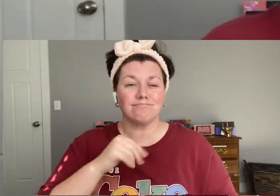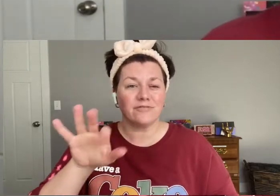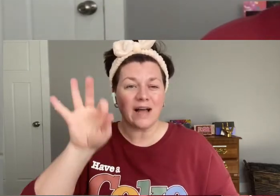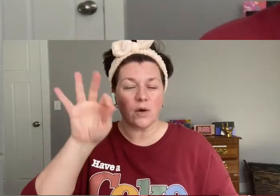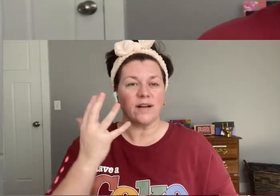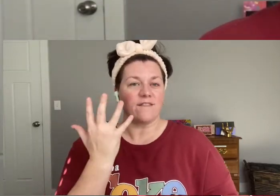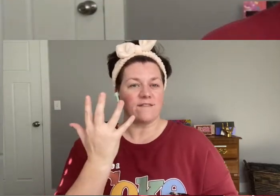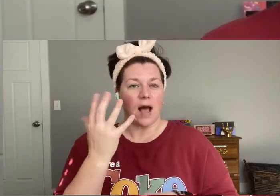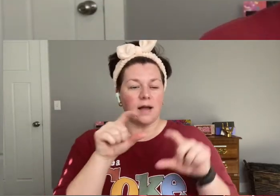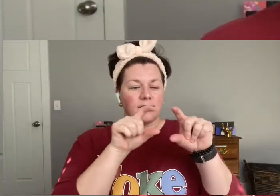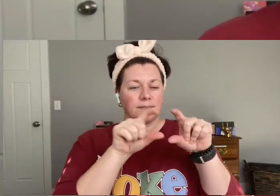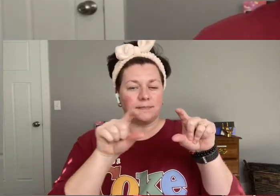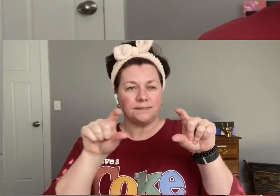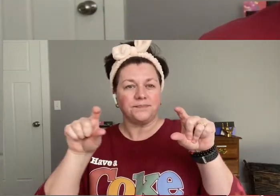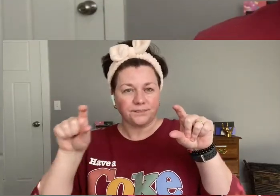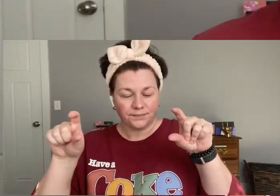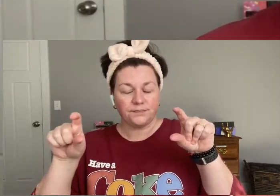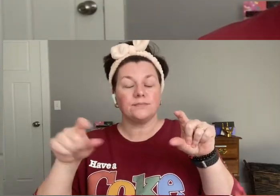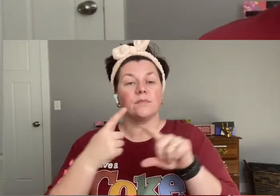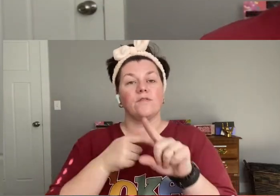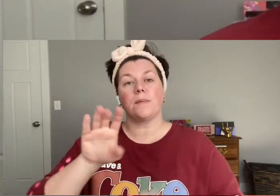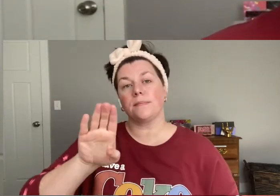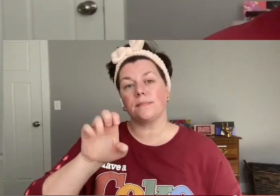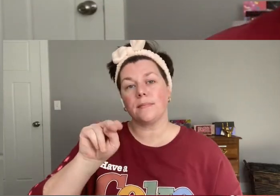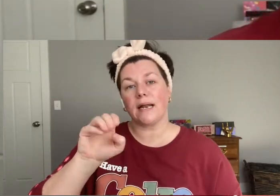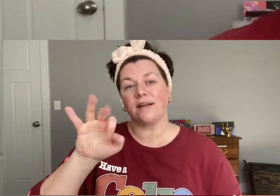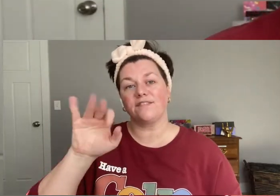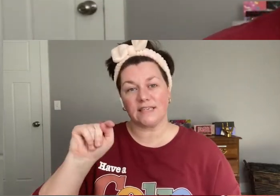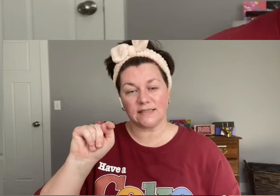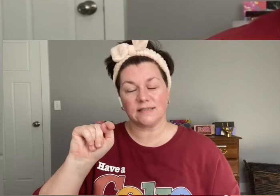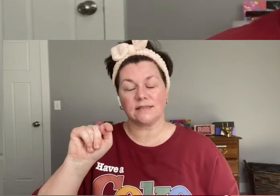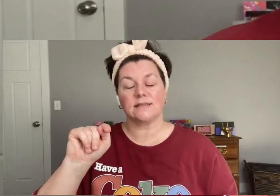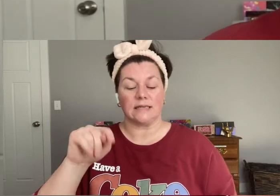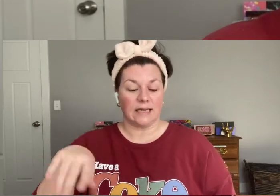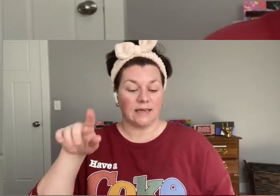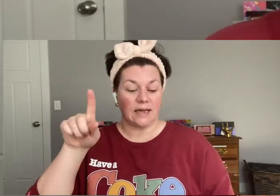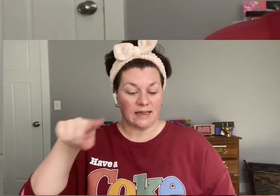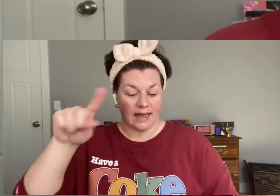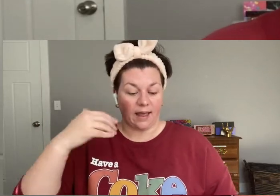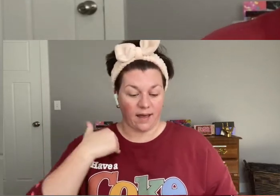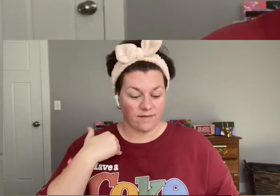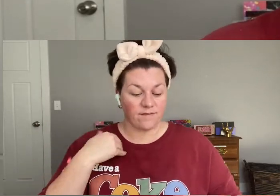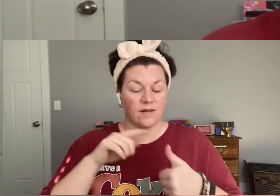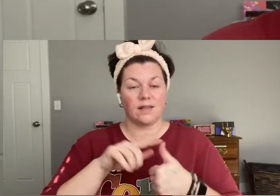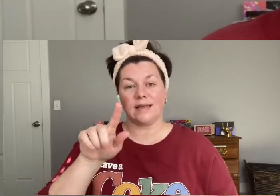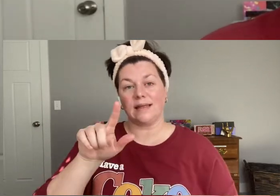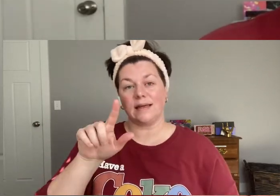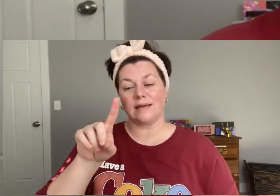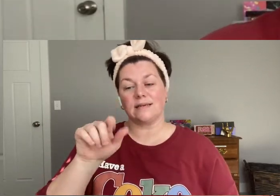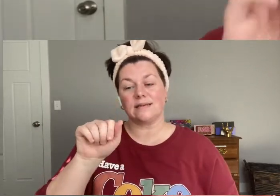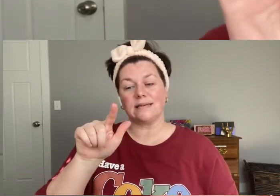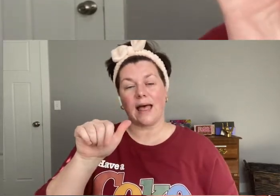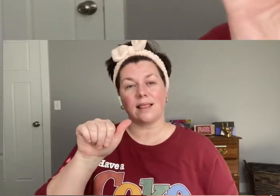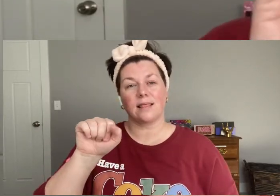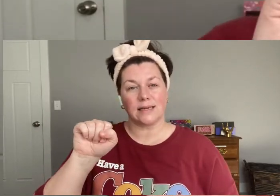that today. Then I got the cutest little 5-pack from Benefit Cosmetics, and it